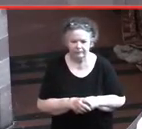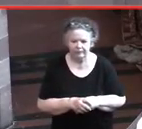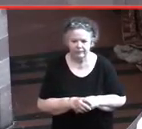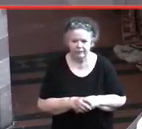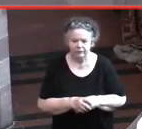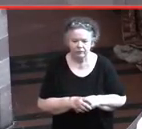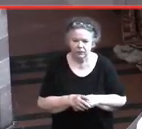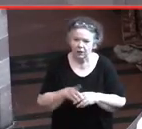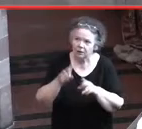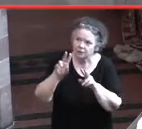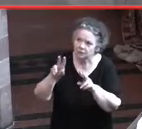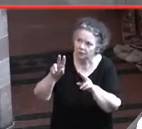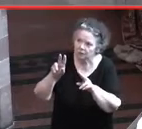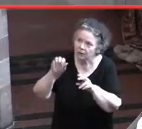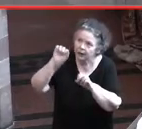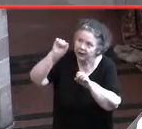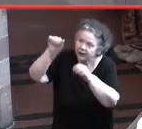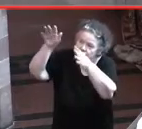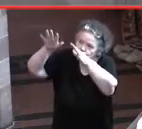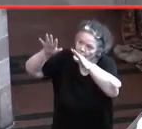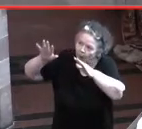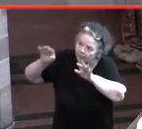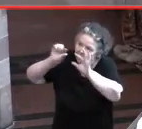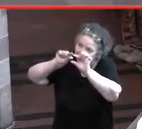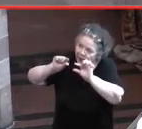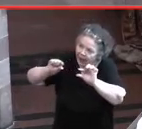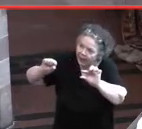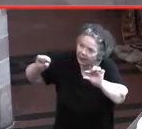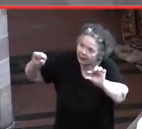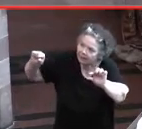The hem of his robe filled the temple.